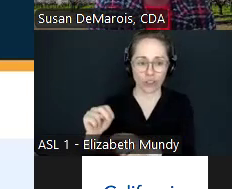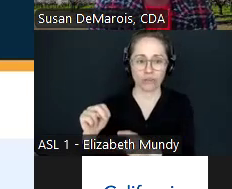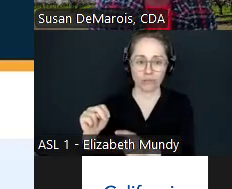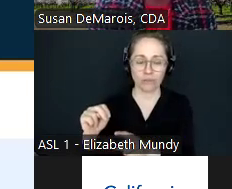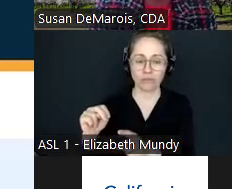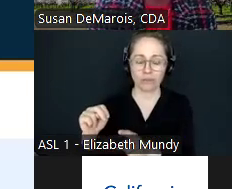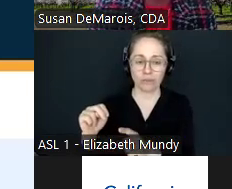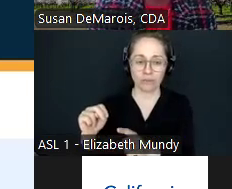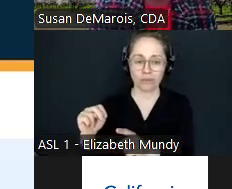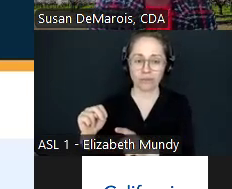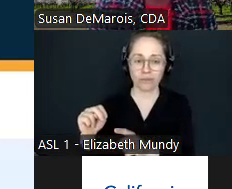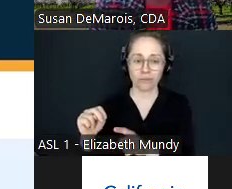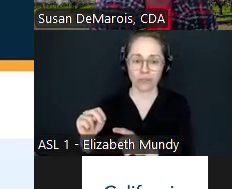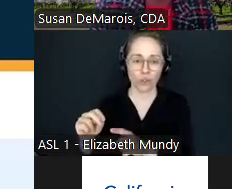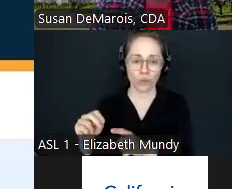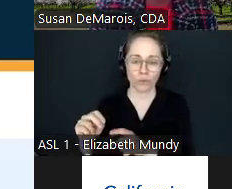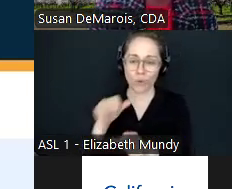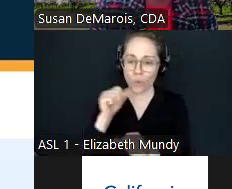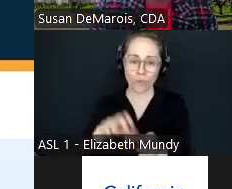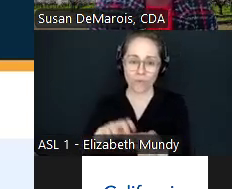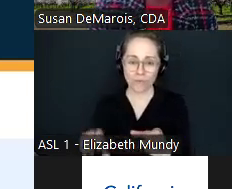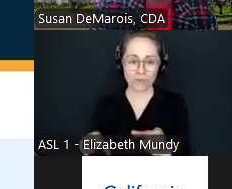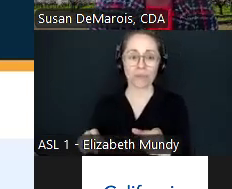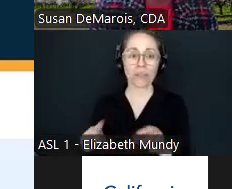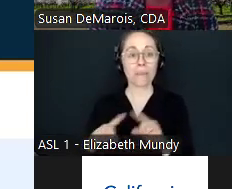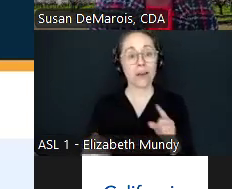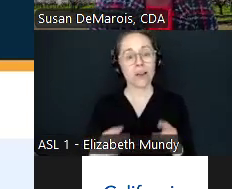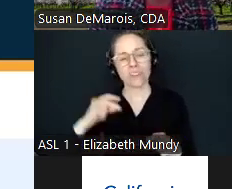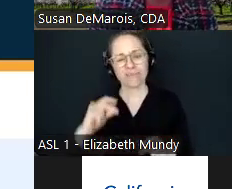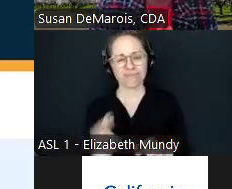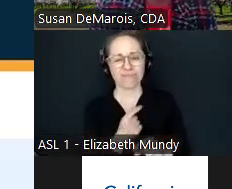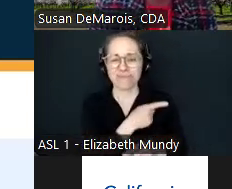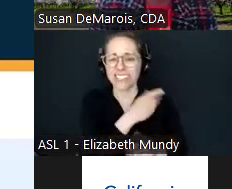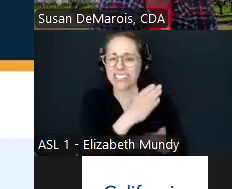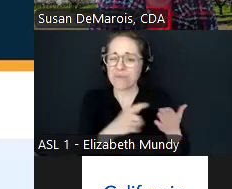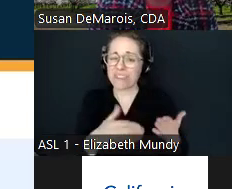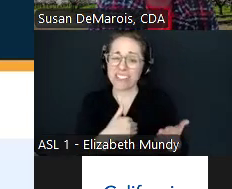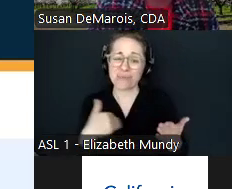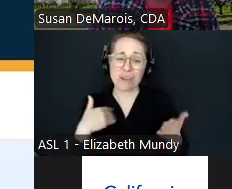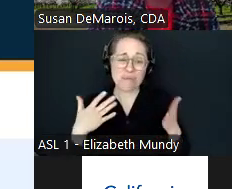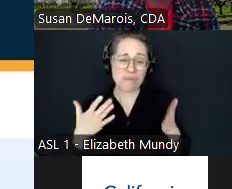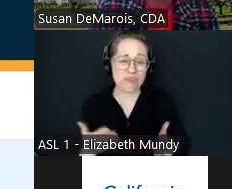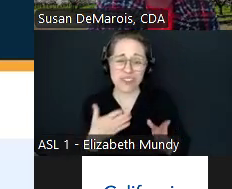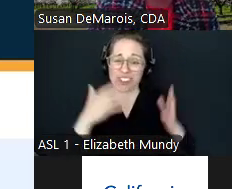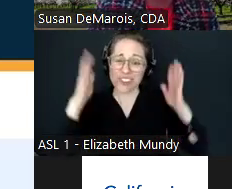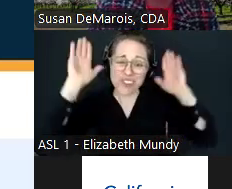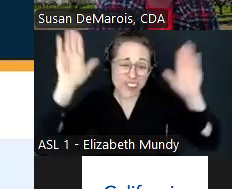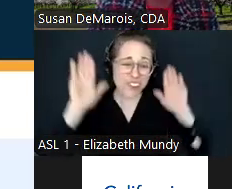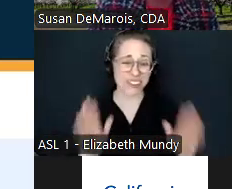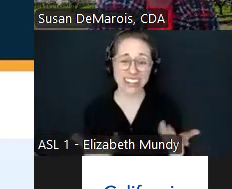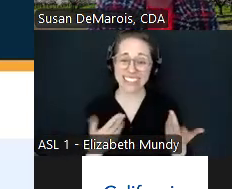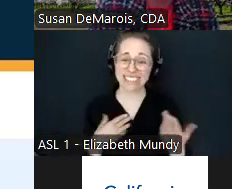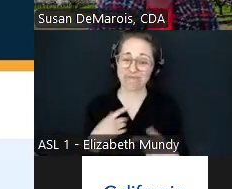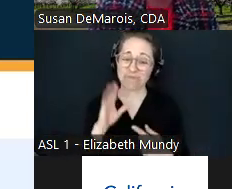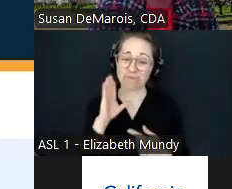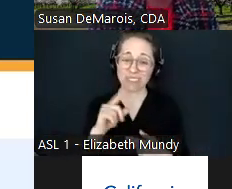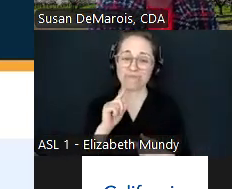thinking, we hate to lose these outstanding members, but be giving some